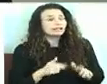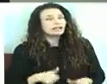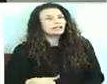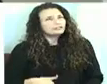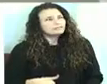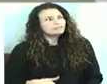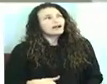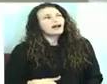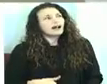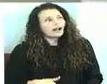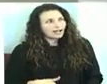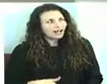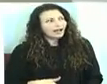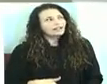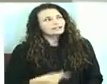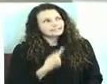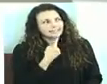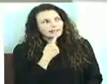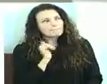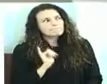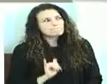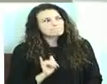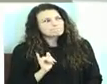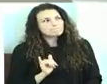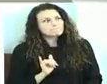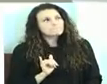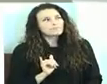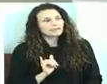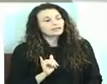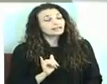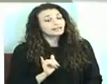around when you say it's